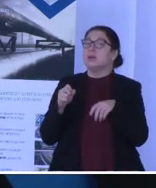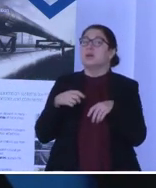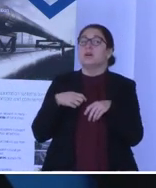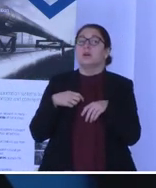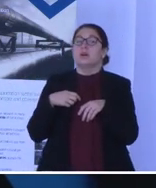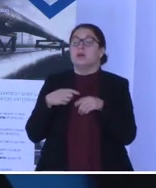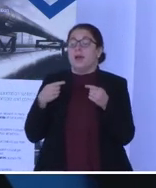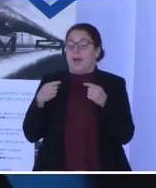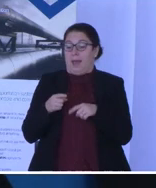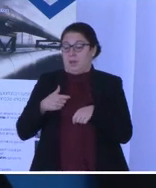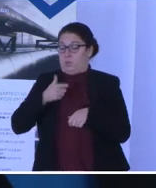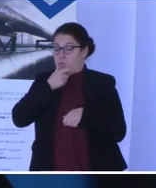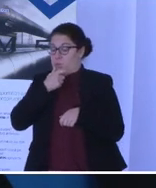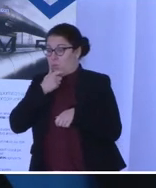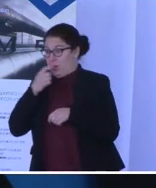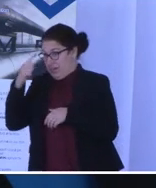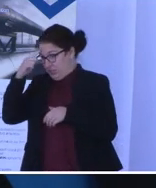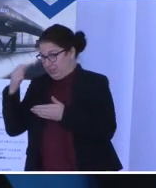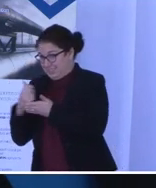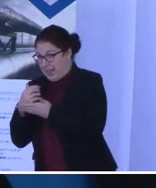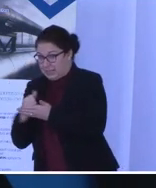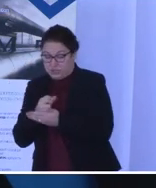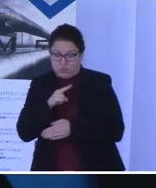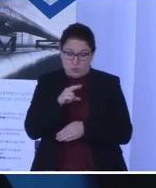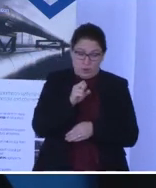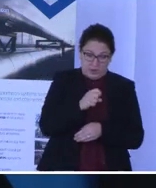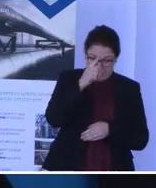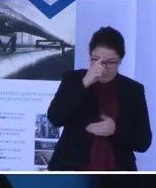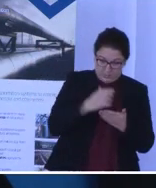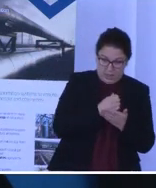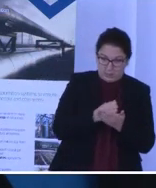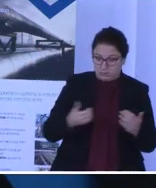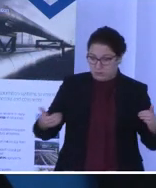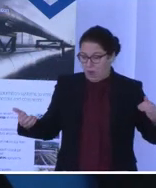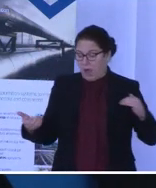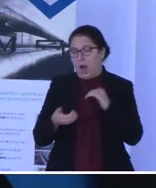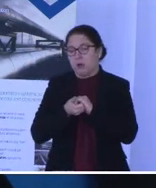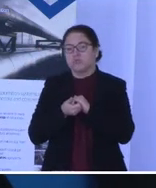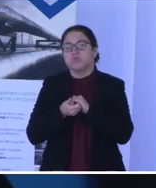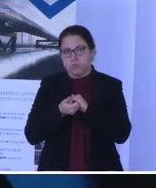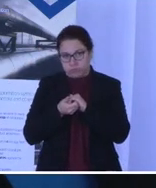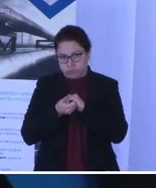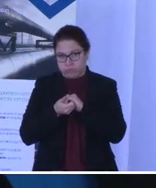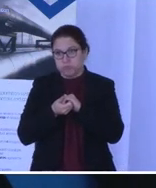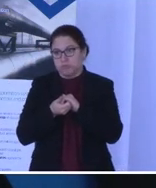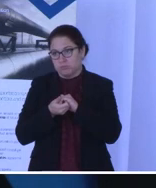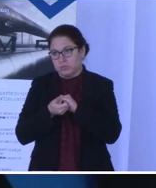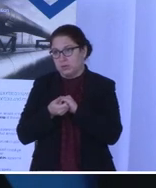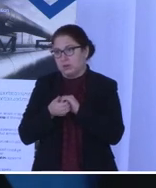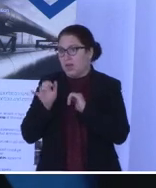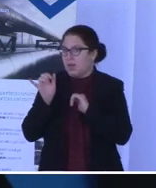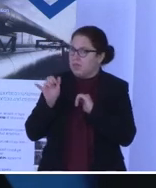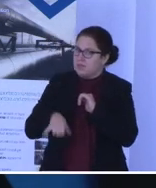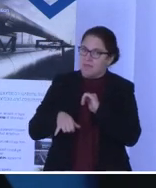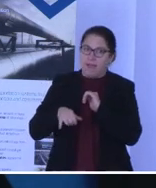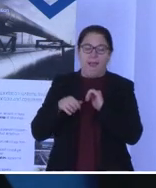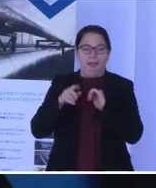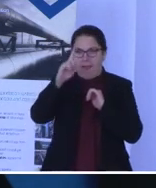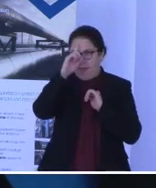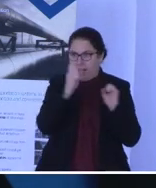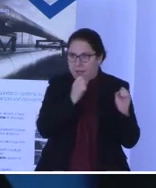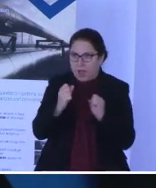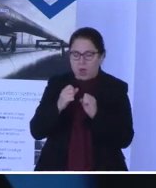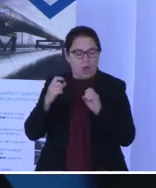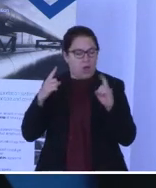intelligence and United States intelligence collection. It was a very complicated plot. It